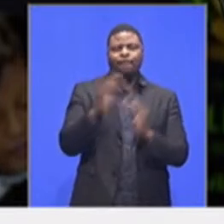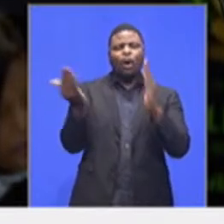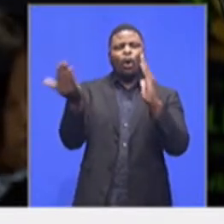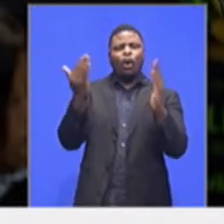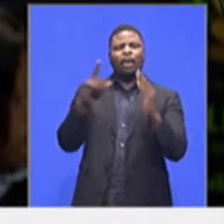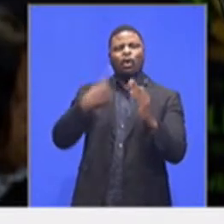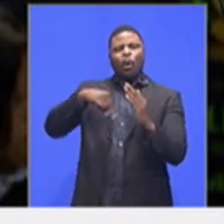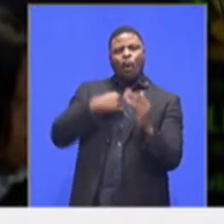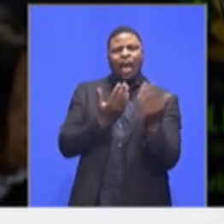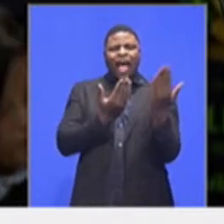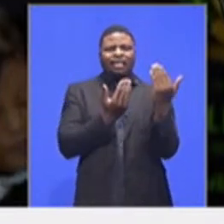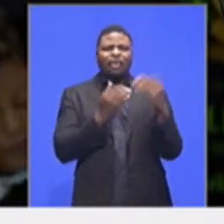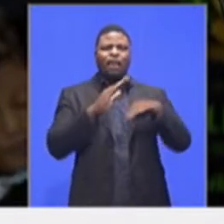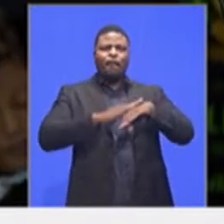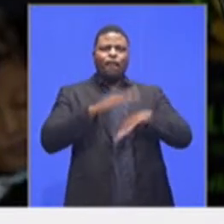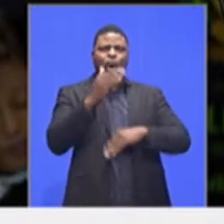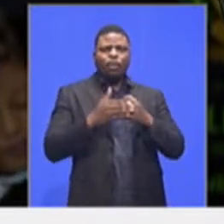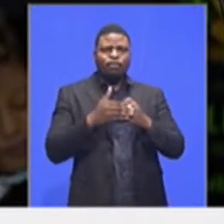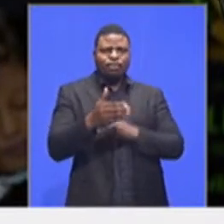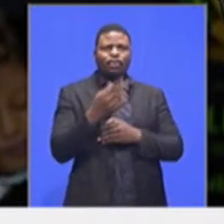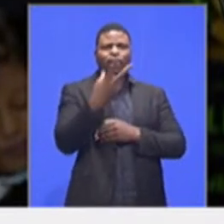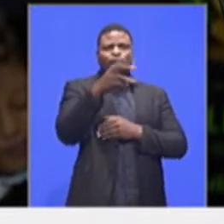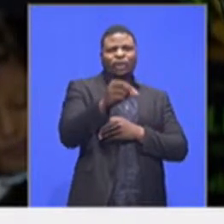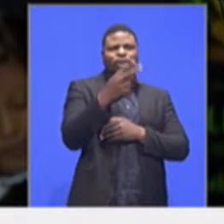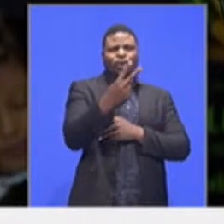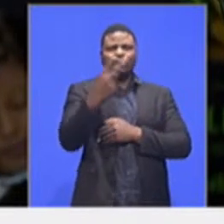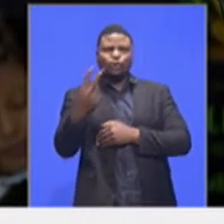in the third quarter of 2022.